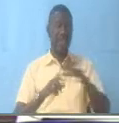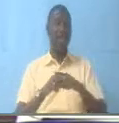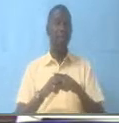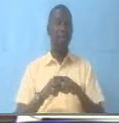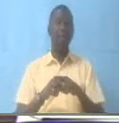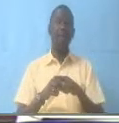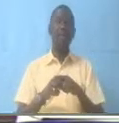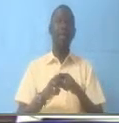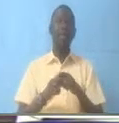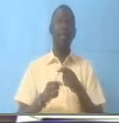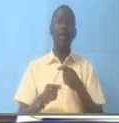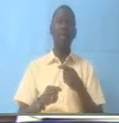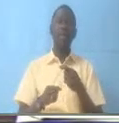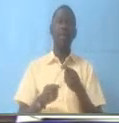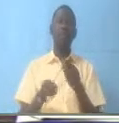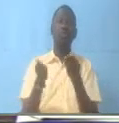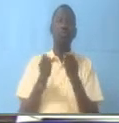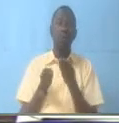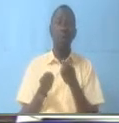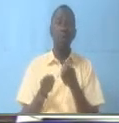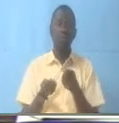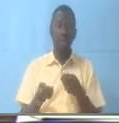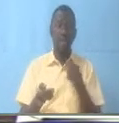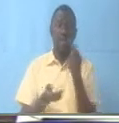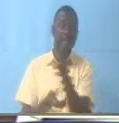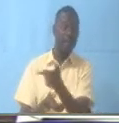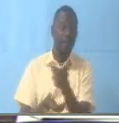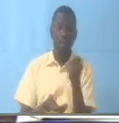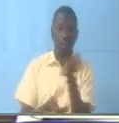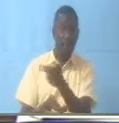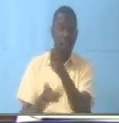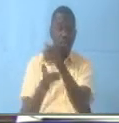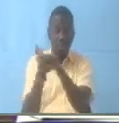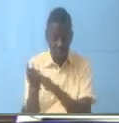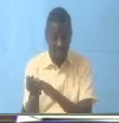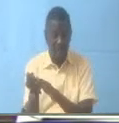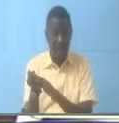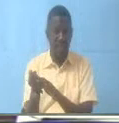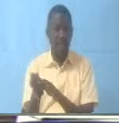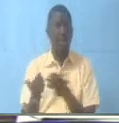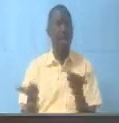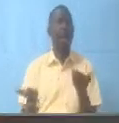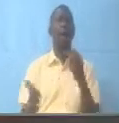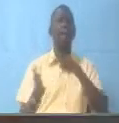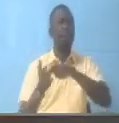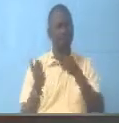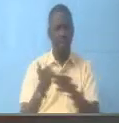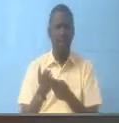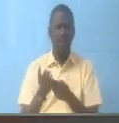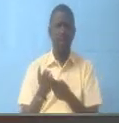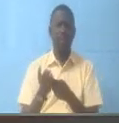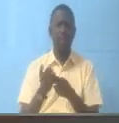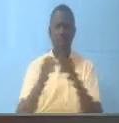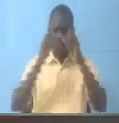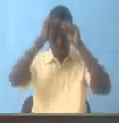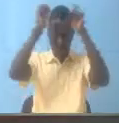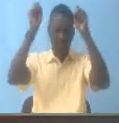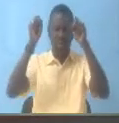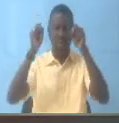what happened in the April 10 and 11 incident? foog loolu xëj na bu nangu woon ndampaay loolu dafa mel ni